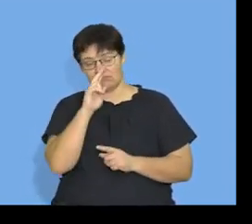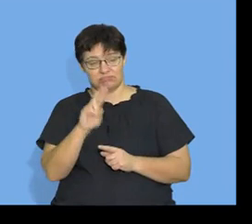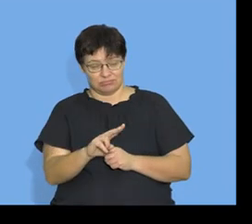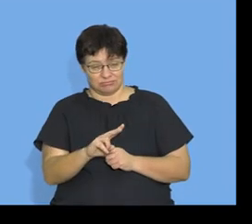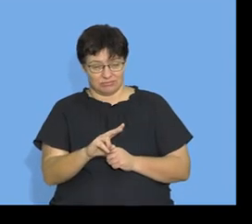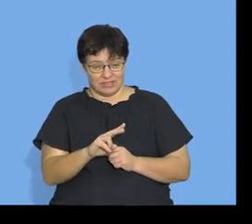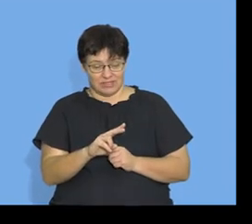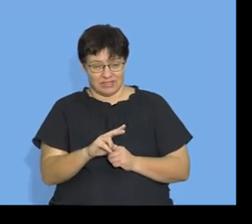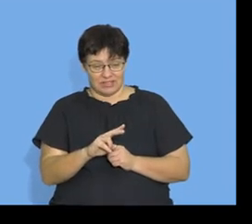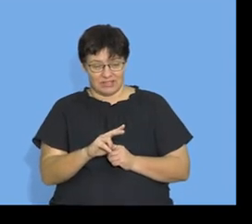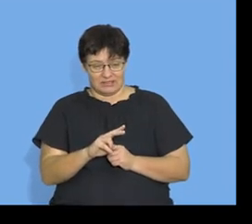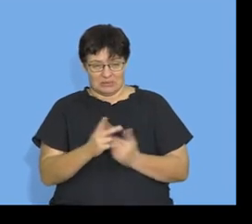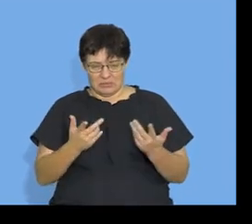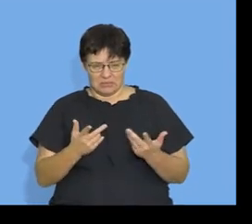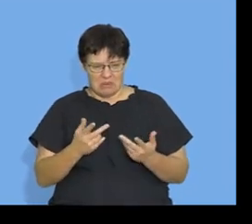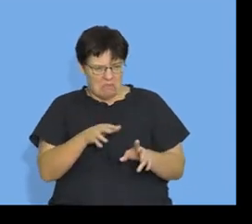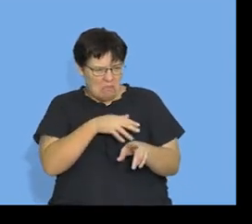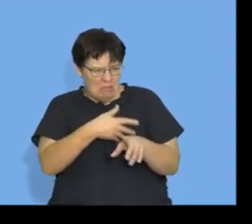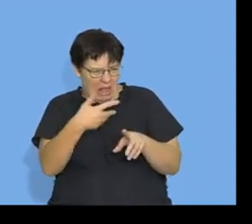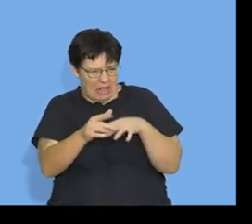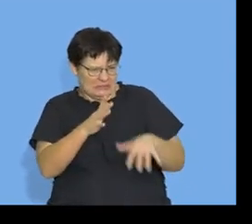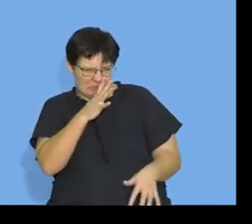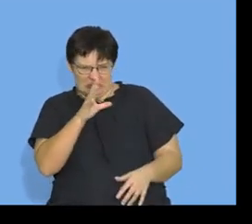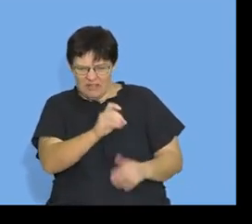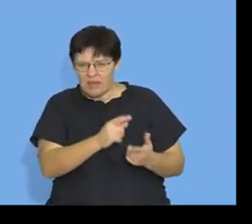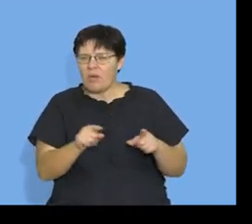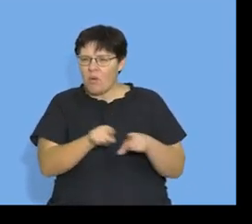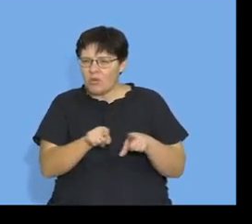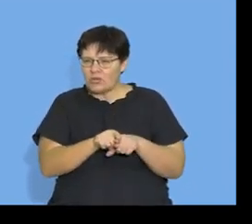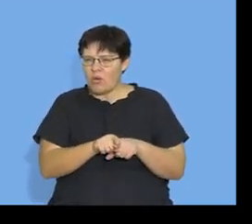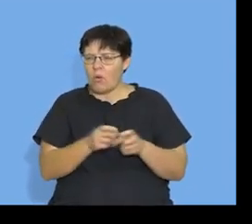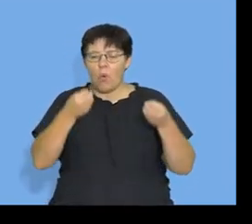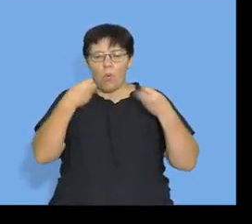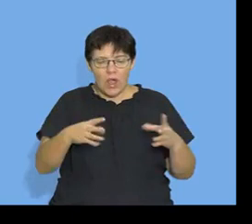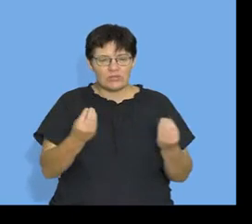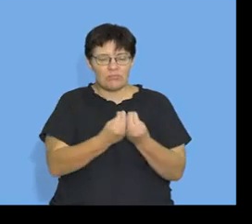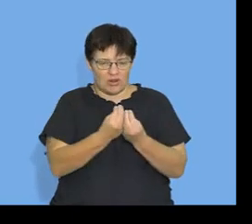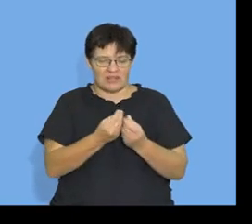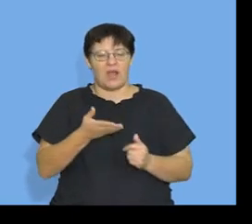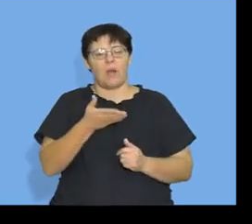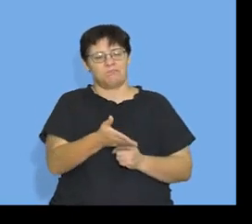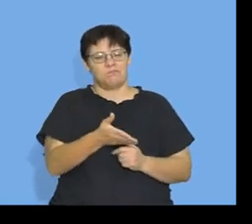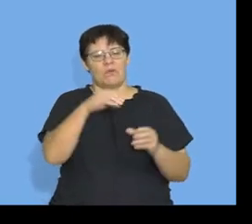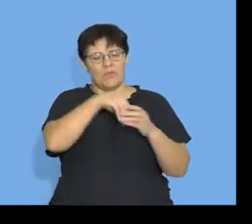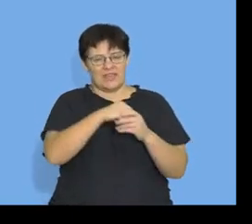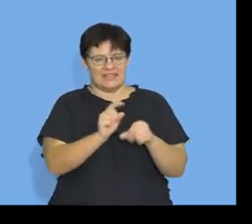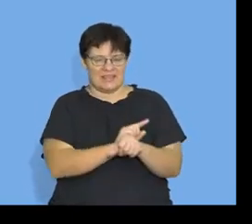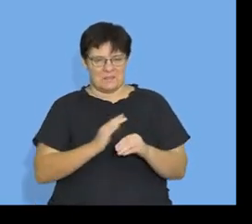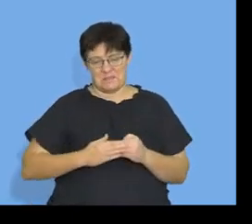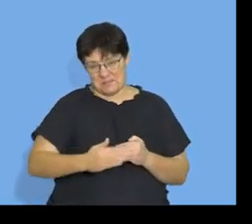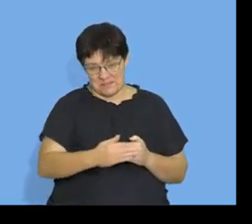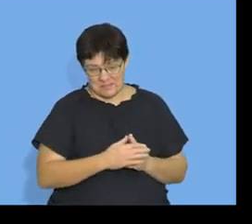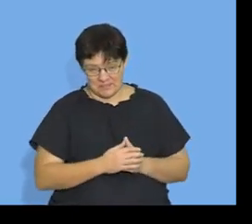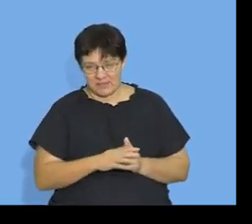So yes, as much as this looks very rich in blood supply, it also contains all the waste products that have